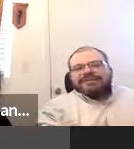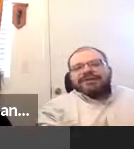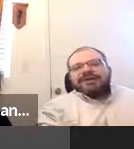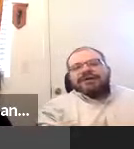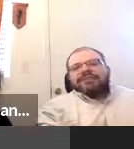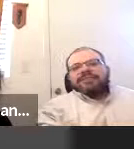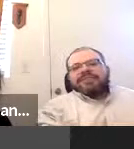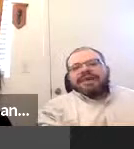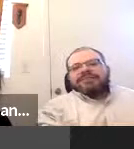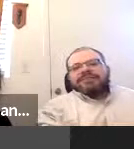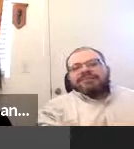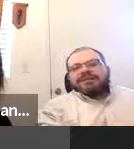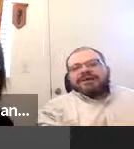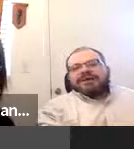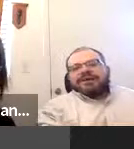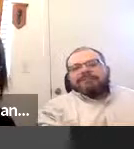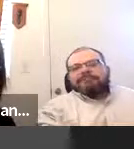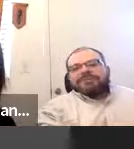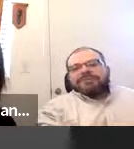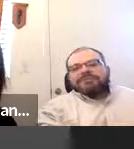it that